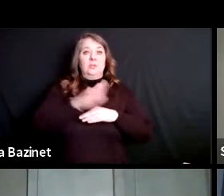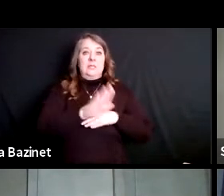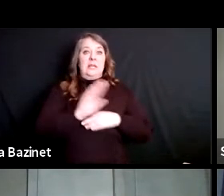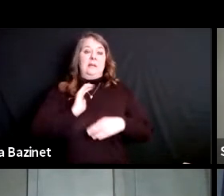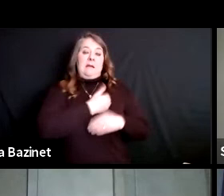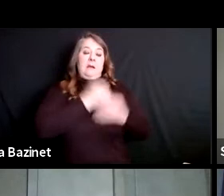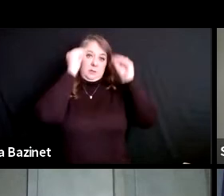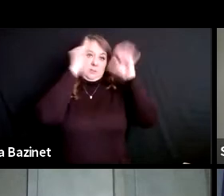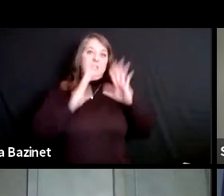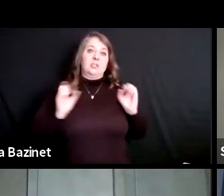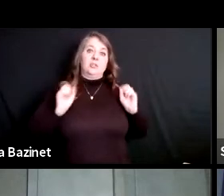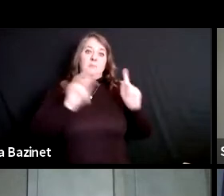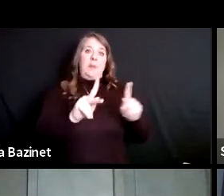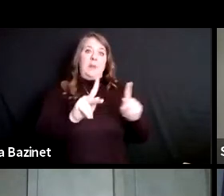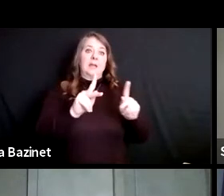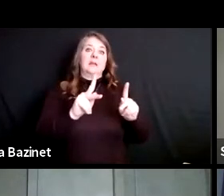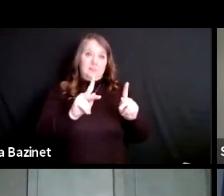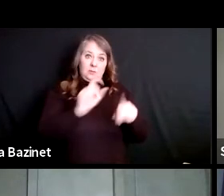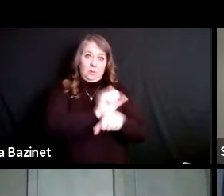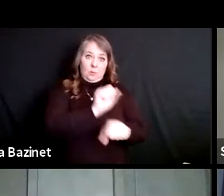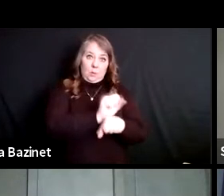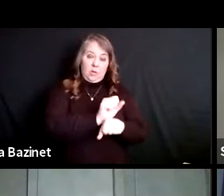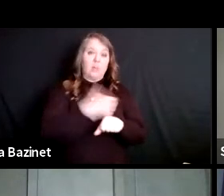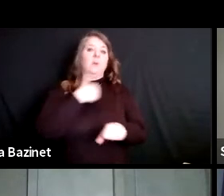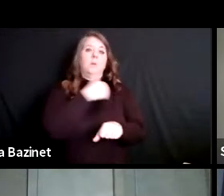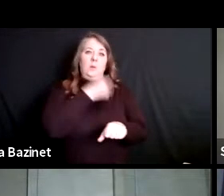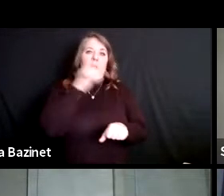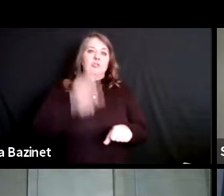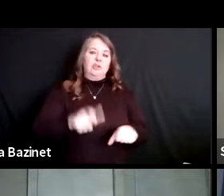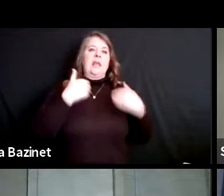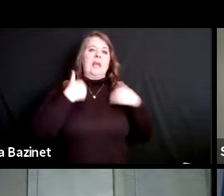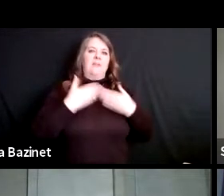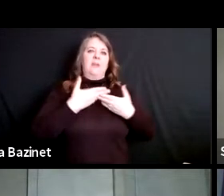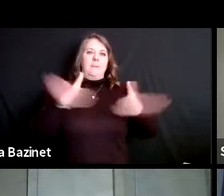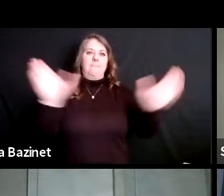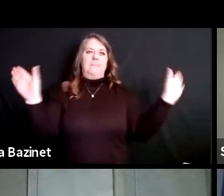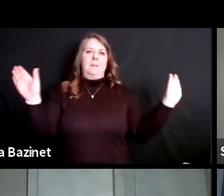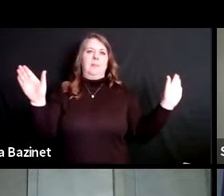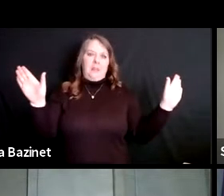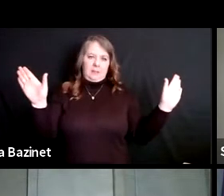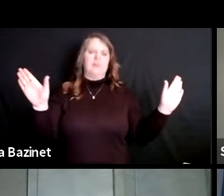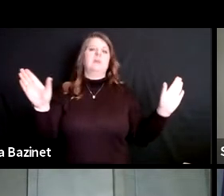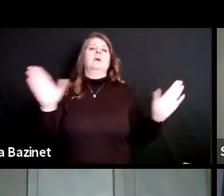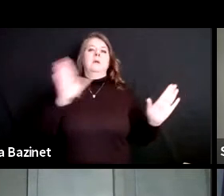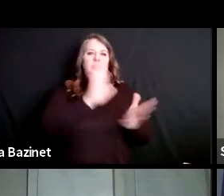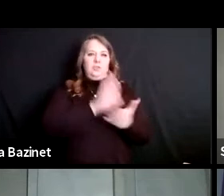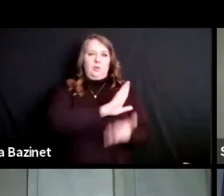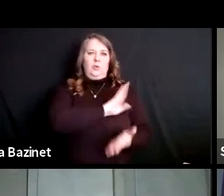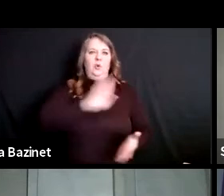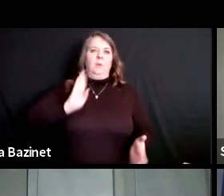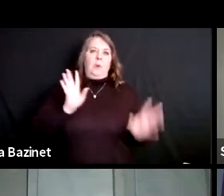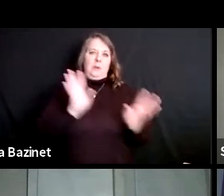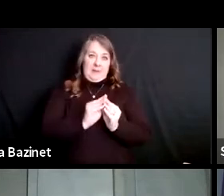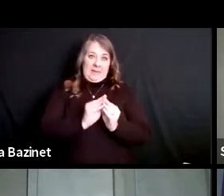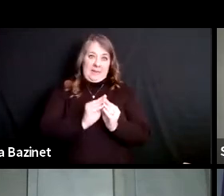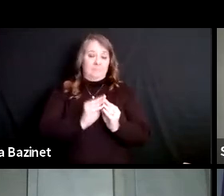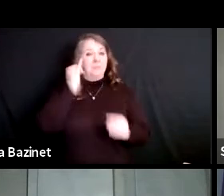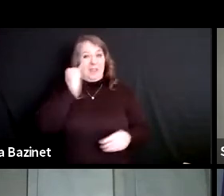trenches, that we should be willing to have a school board meeting that's public, that's open to people. Because if you're willing to send